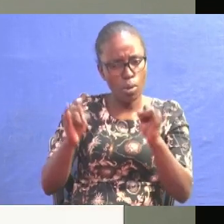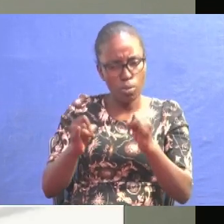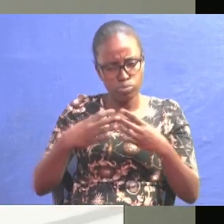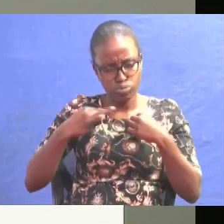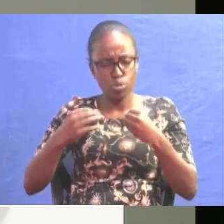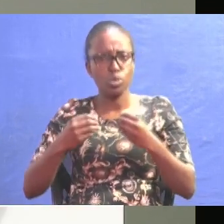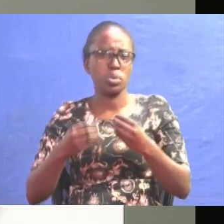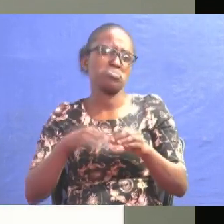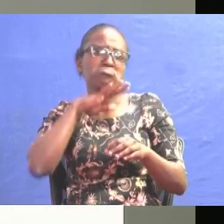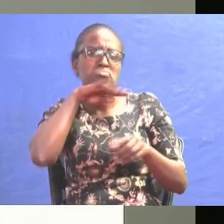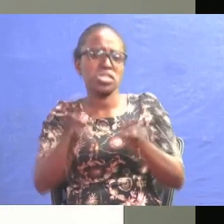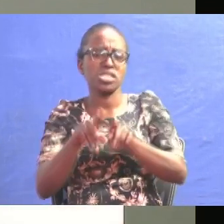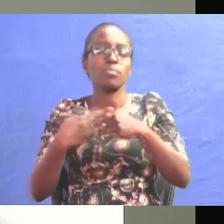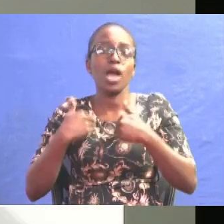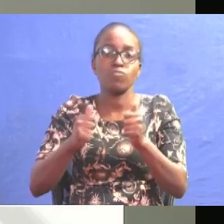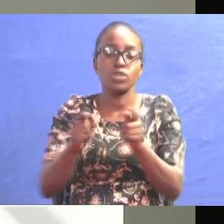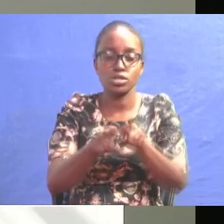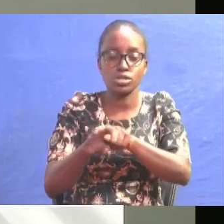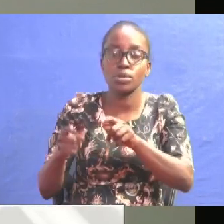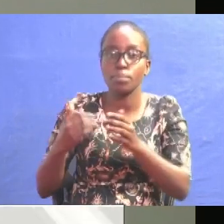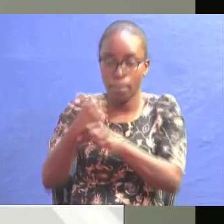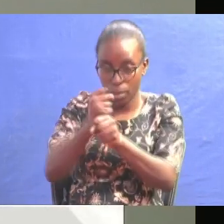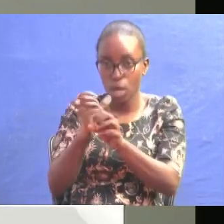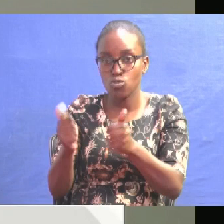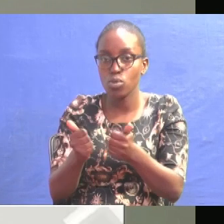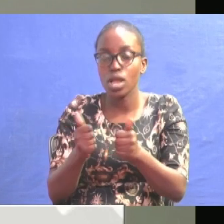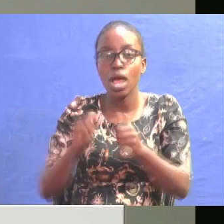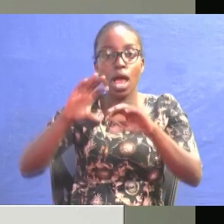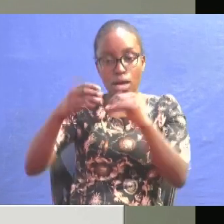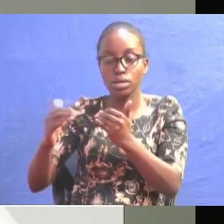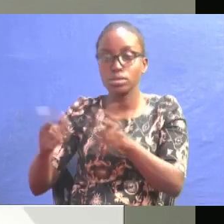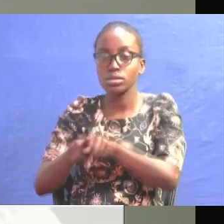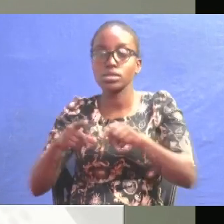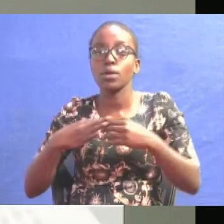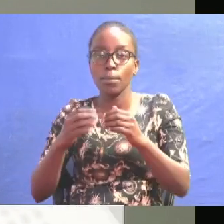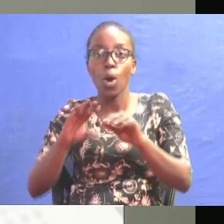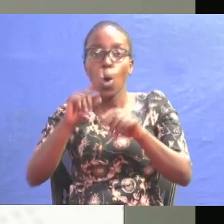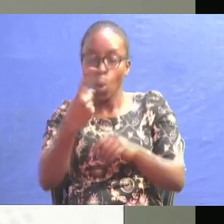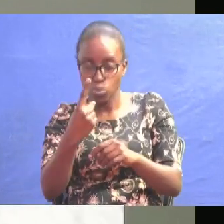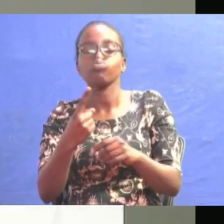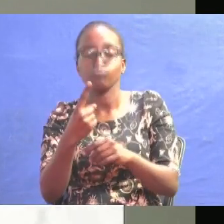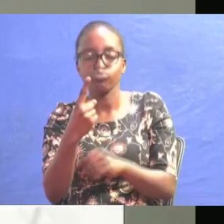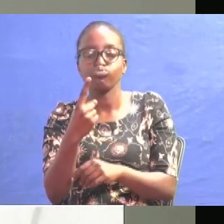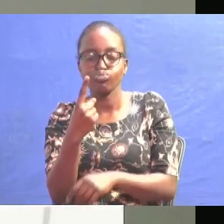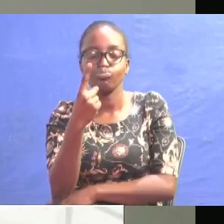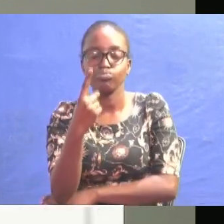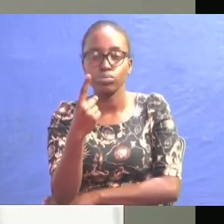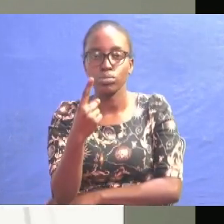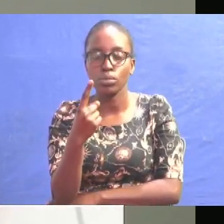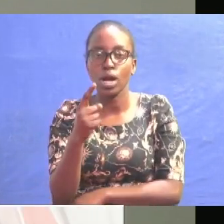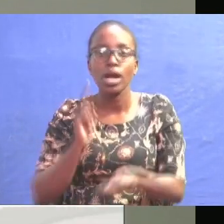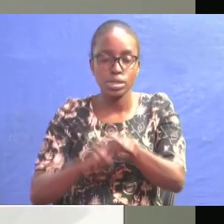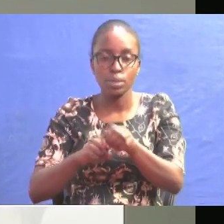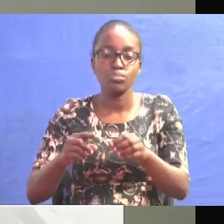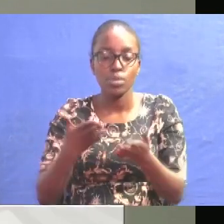find the same way that we are making as a country. The constitution has given us right, has given us resources. But we still have